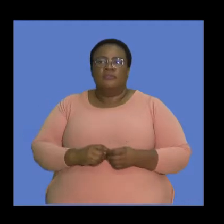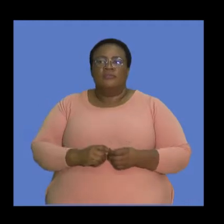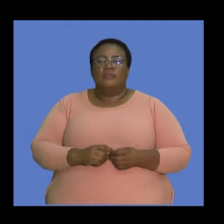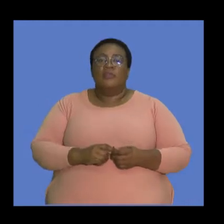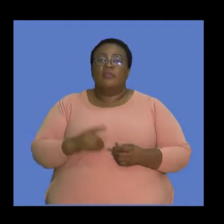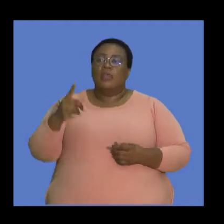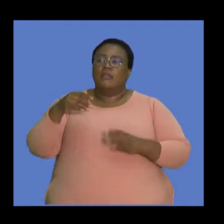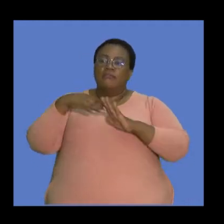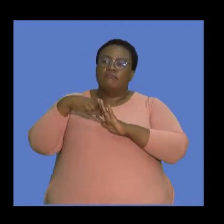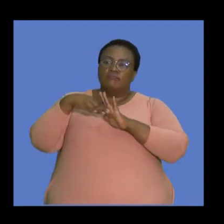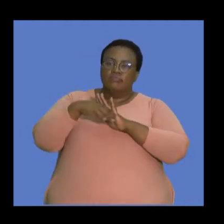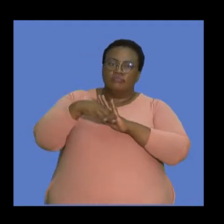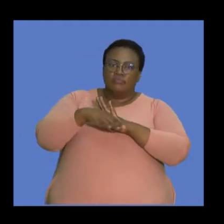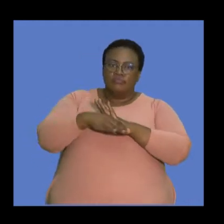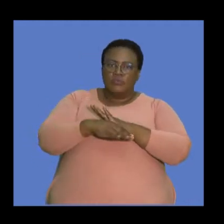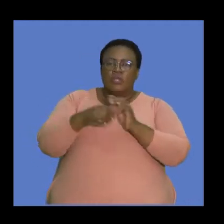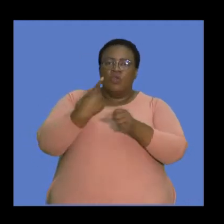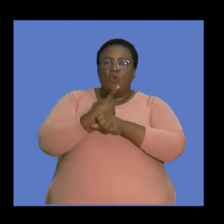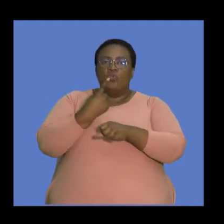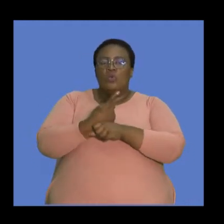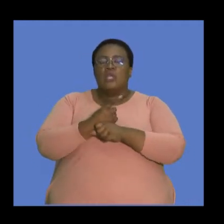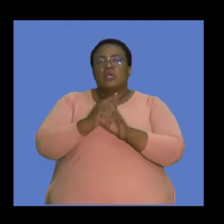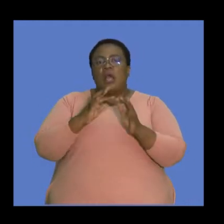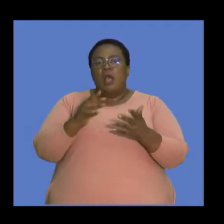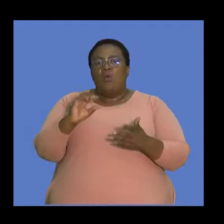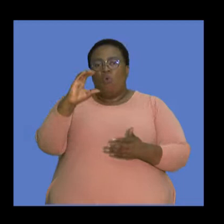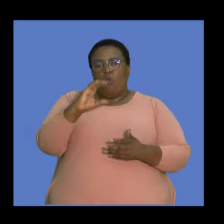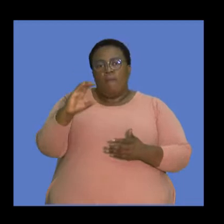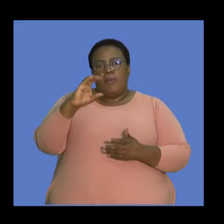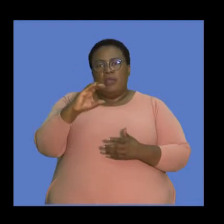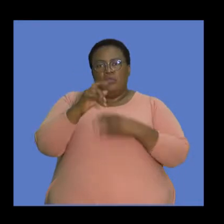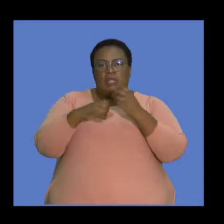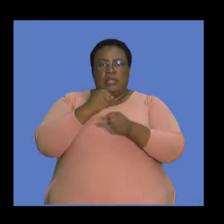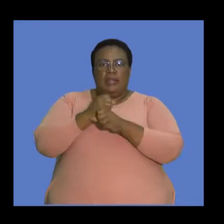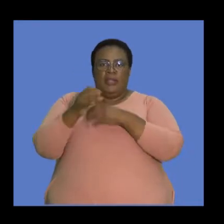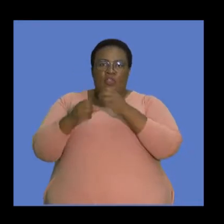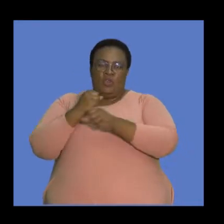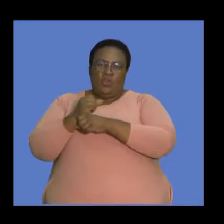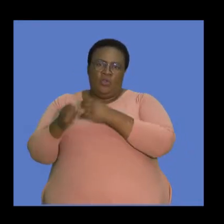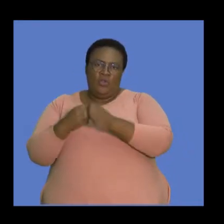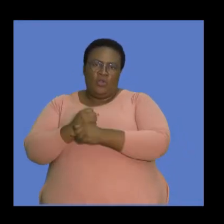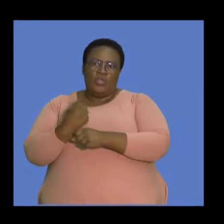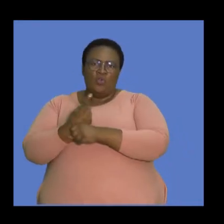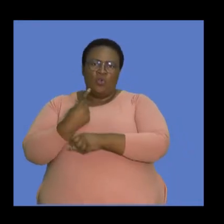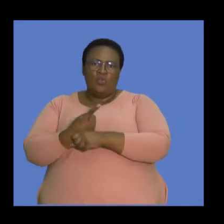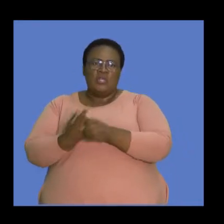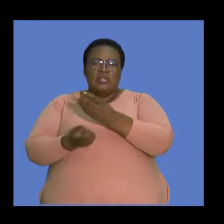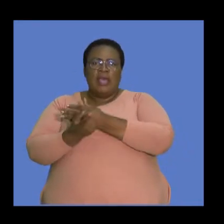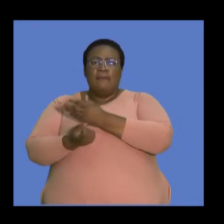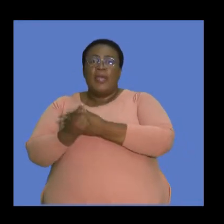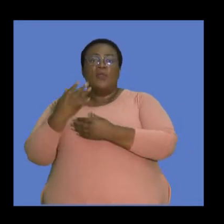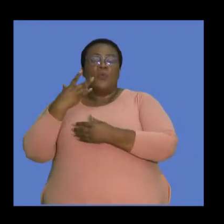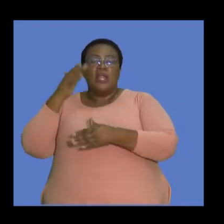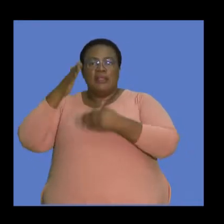And depreciation is always compounded annually. So depreciation is something that always happens at the end of the